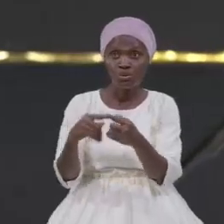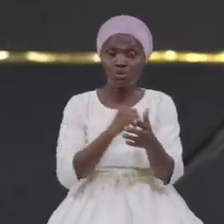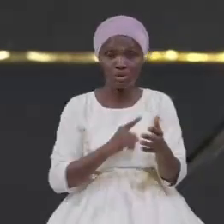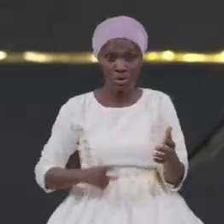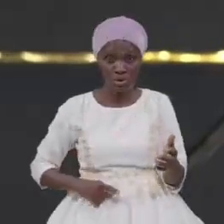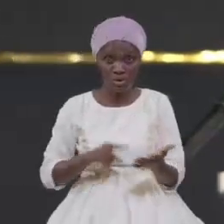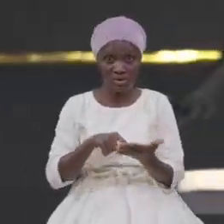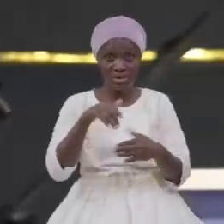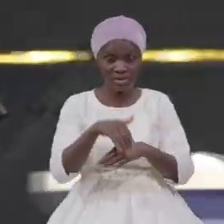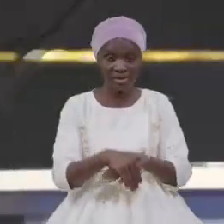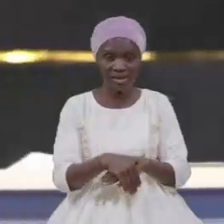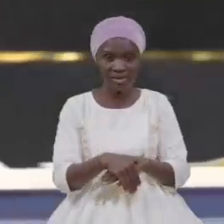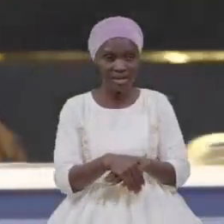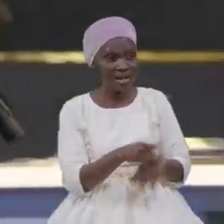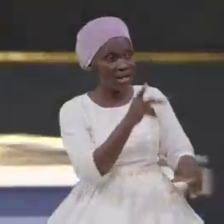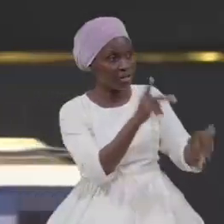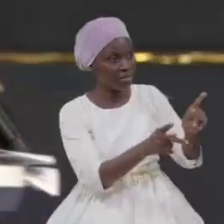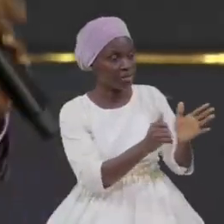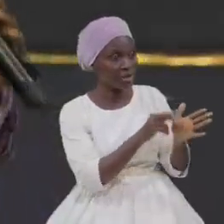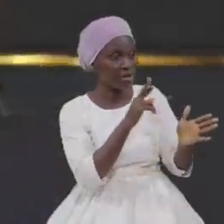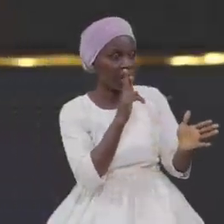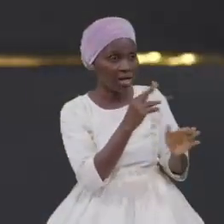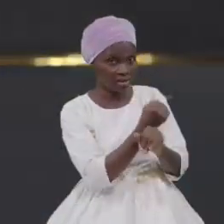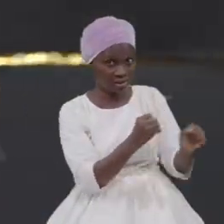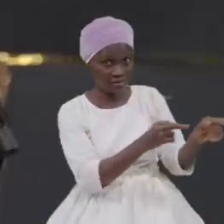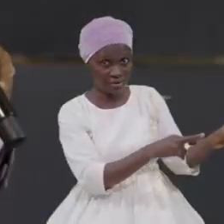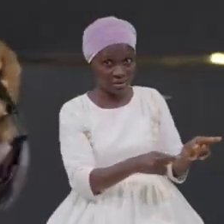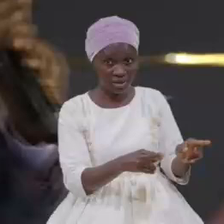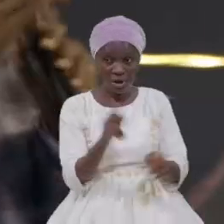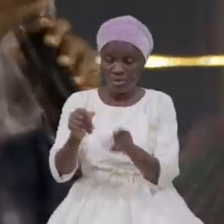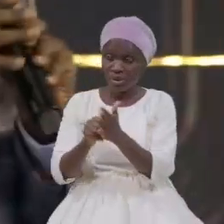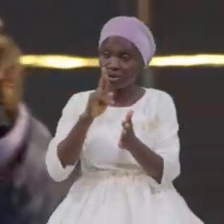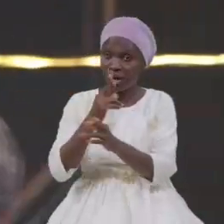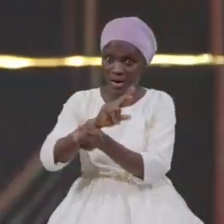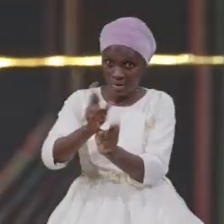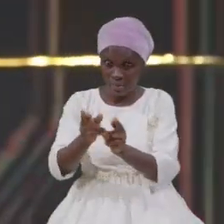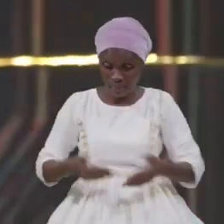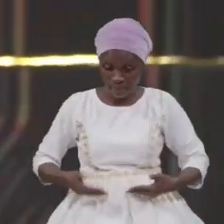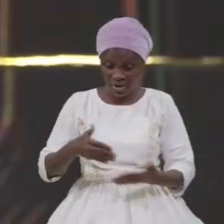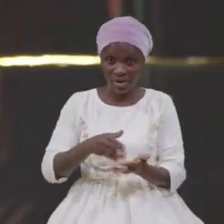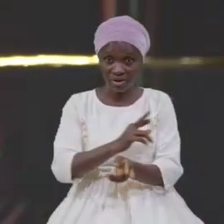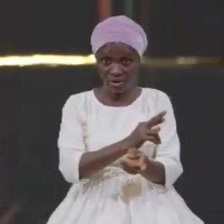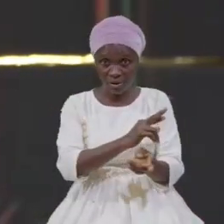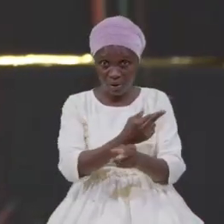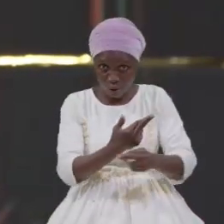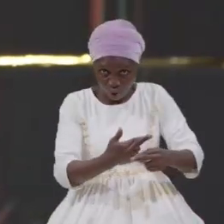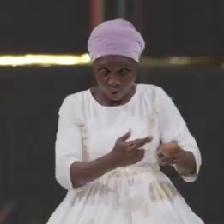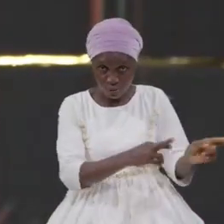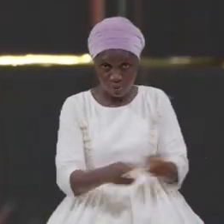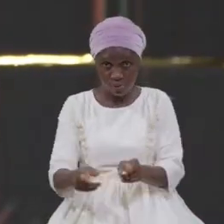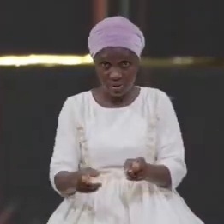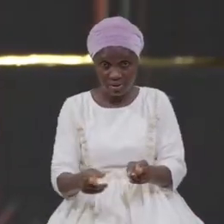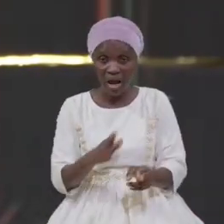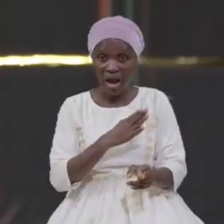peace of God. Those who have been born again already, and you say, I want the God of peace to